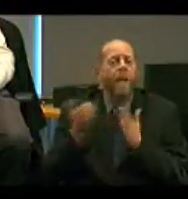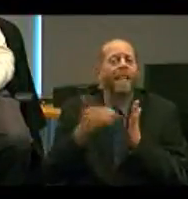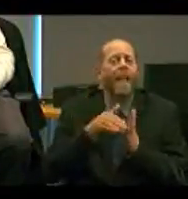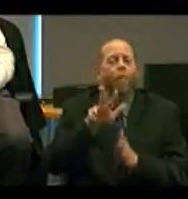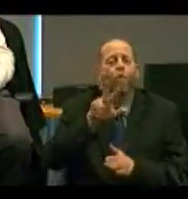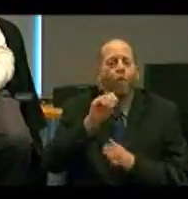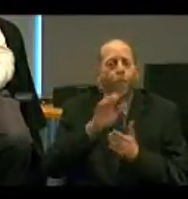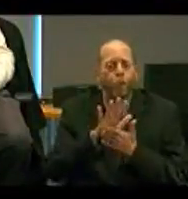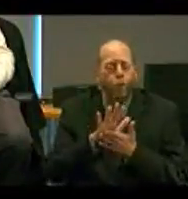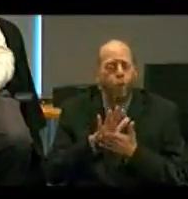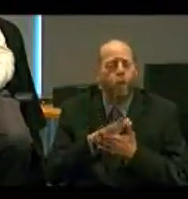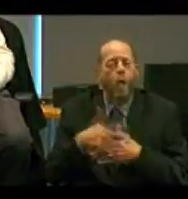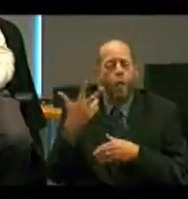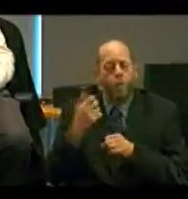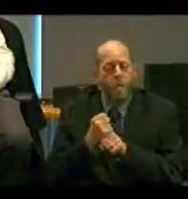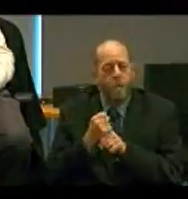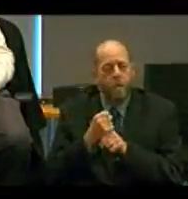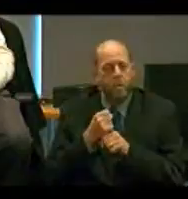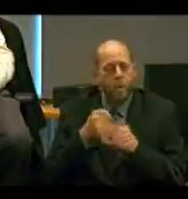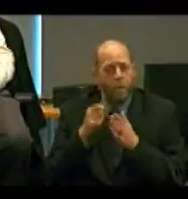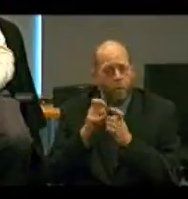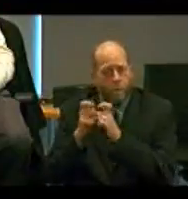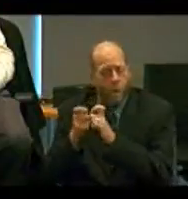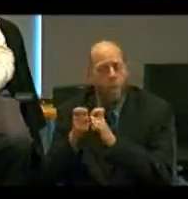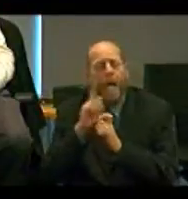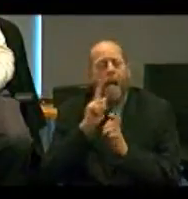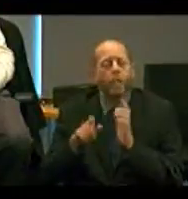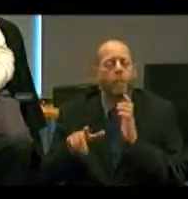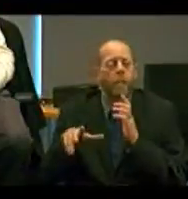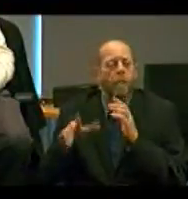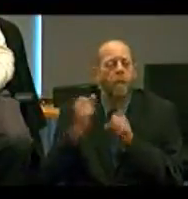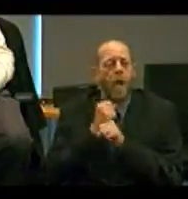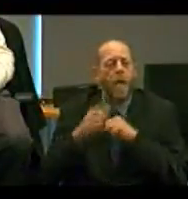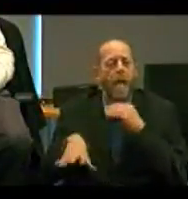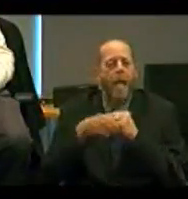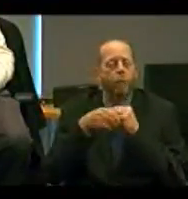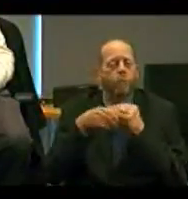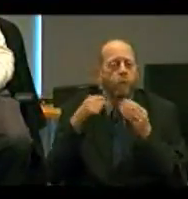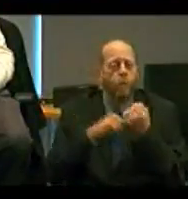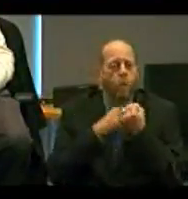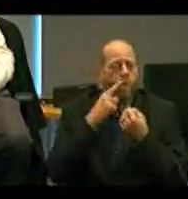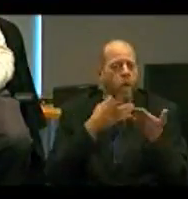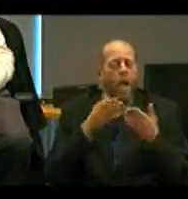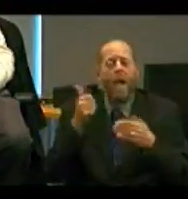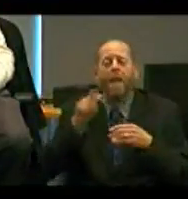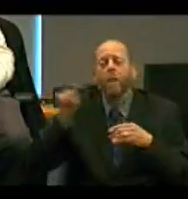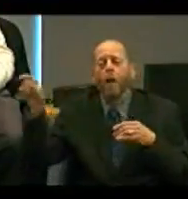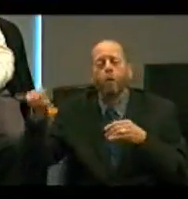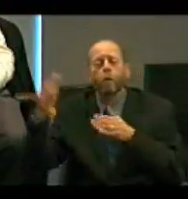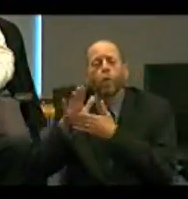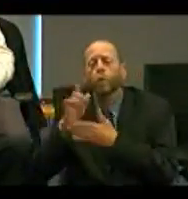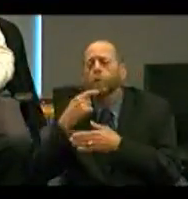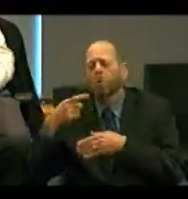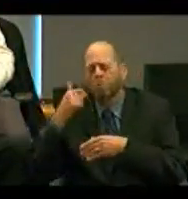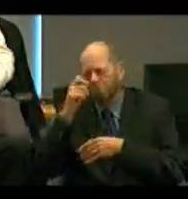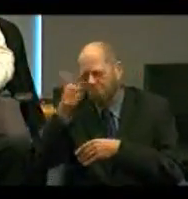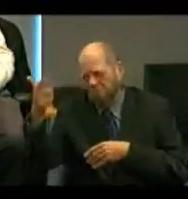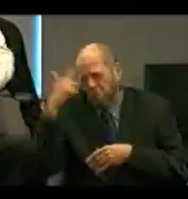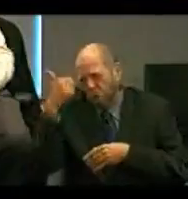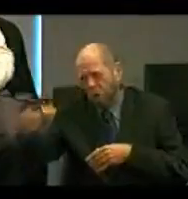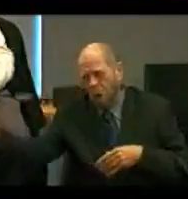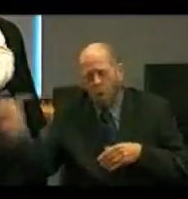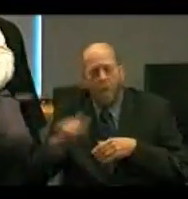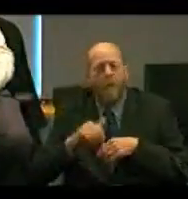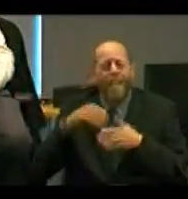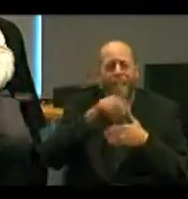30 schools, 3 years into the reform, had actually received extra support for these services. Every other school was told, you are on your own. In these